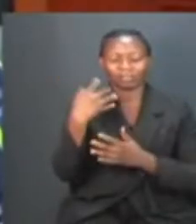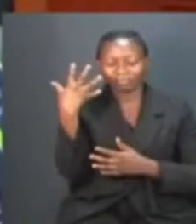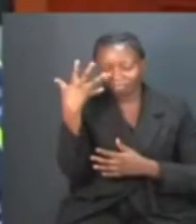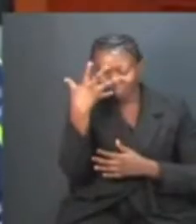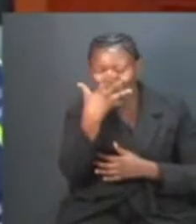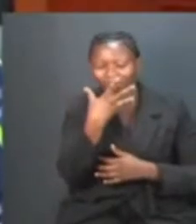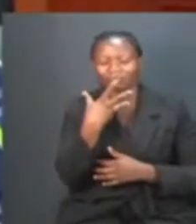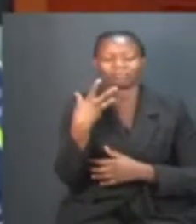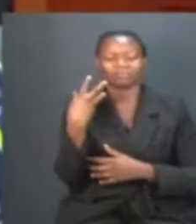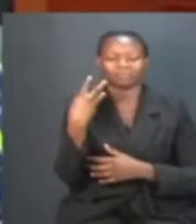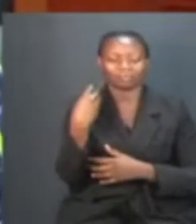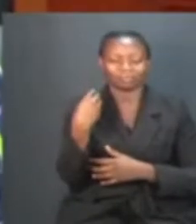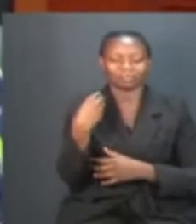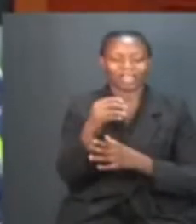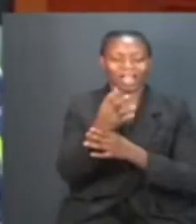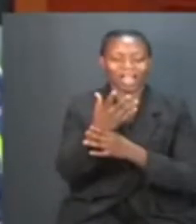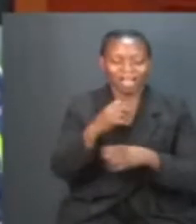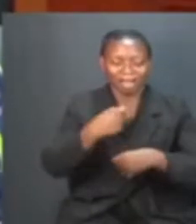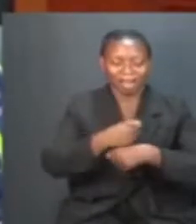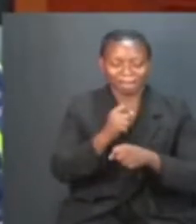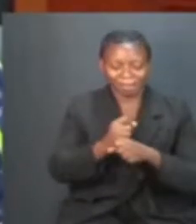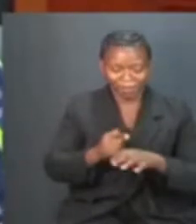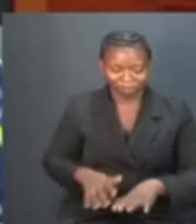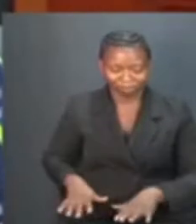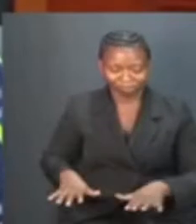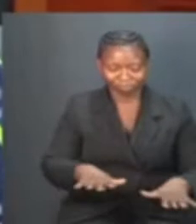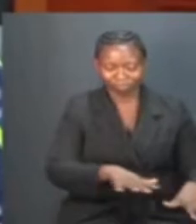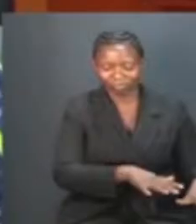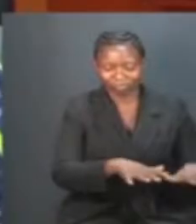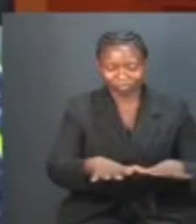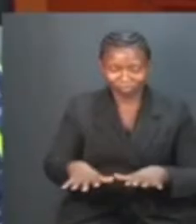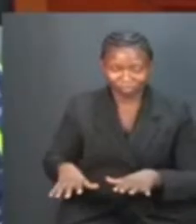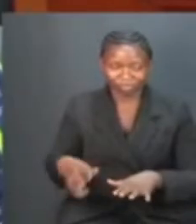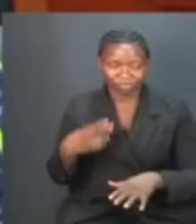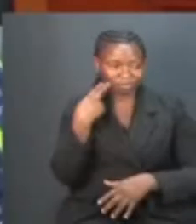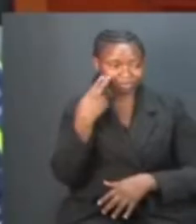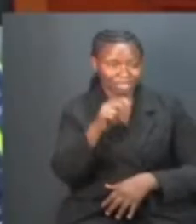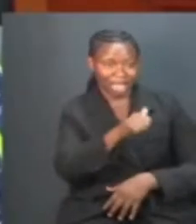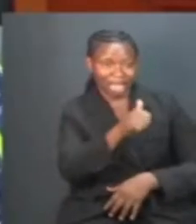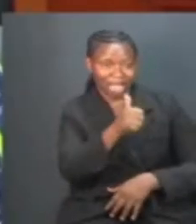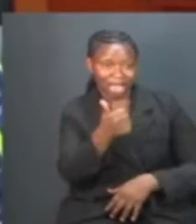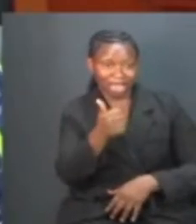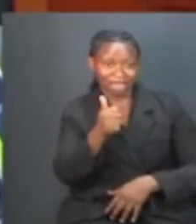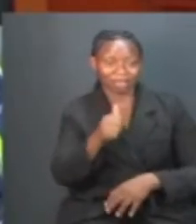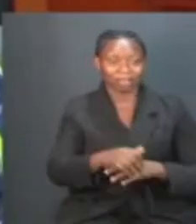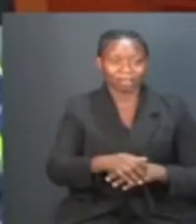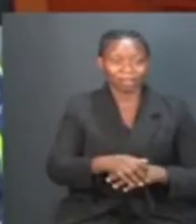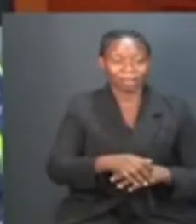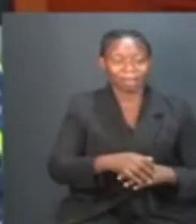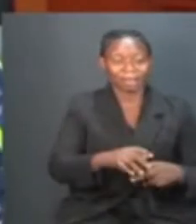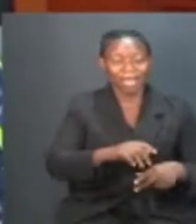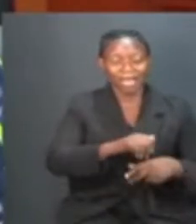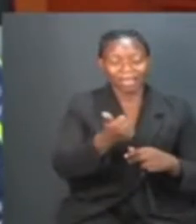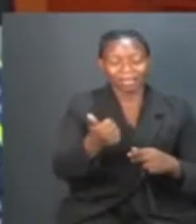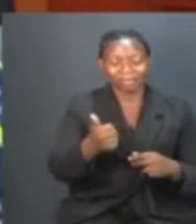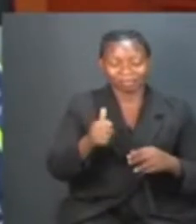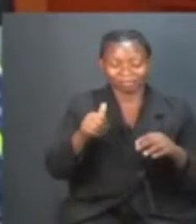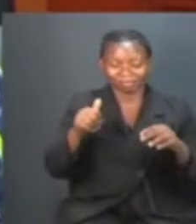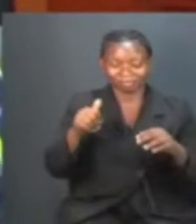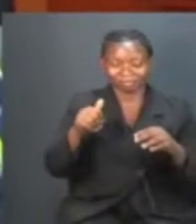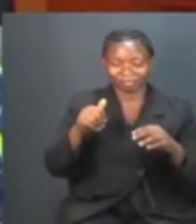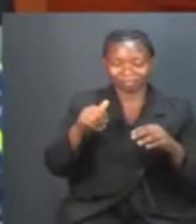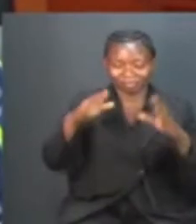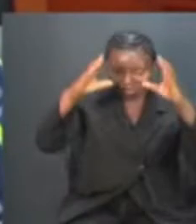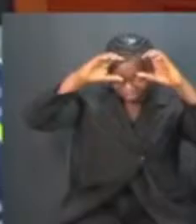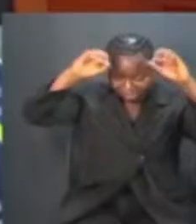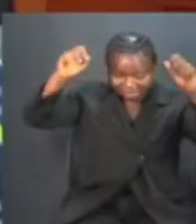beautifully hand-woven smocks. As we have seen other past presidents and great